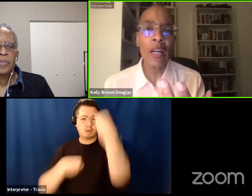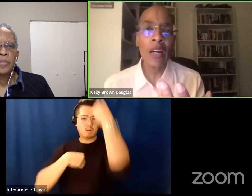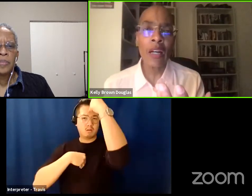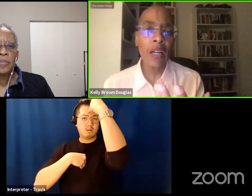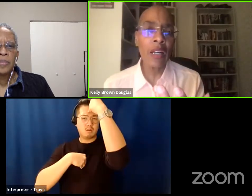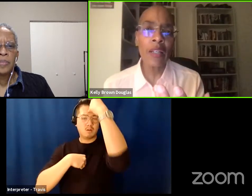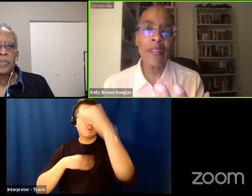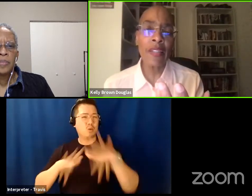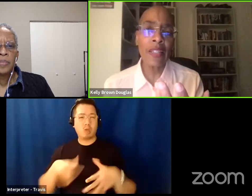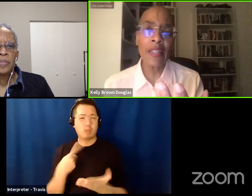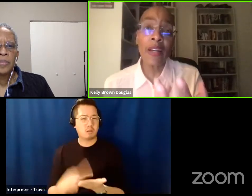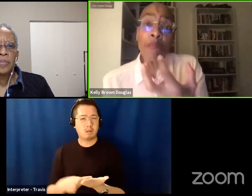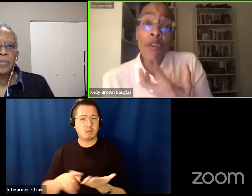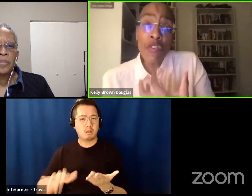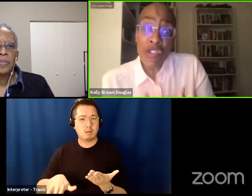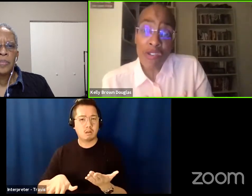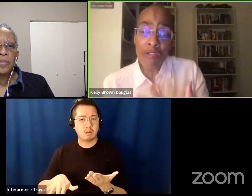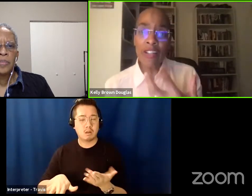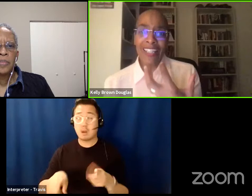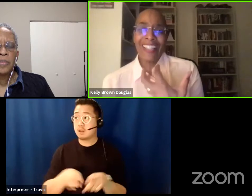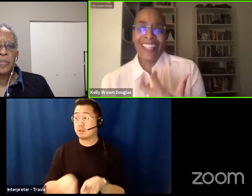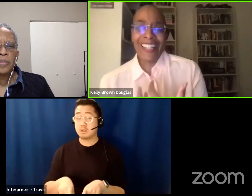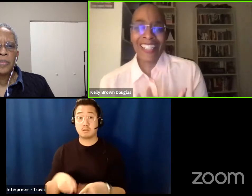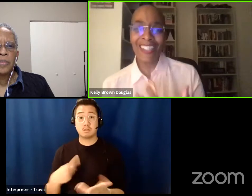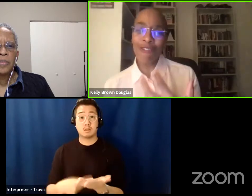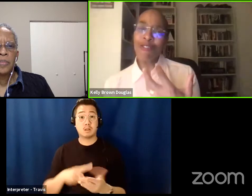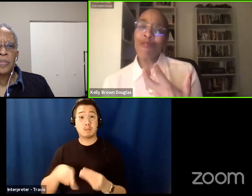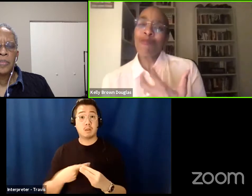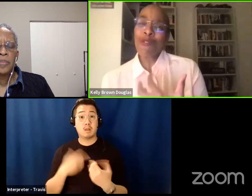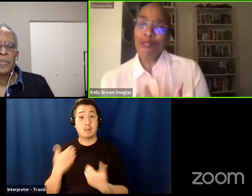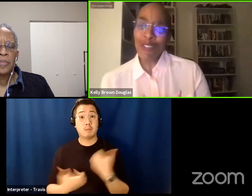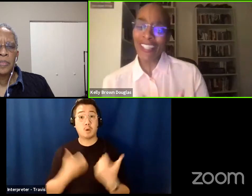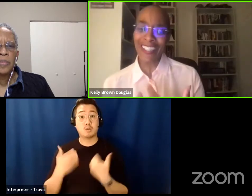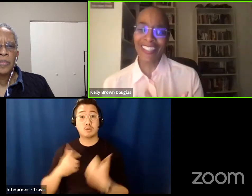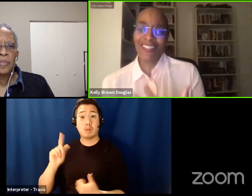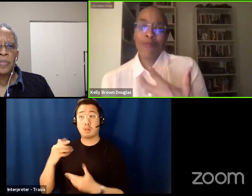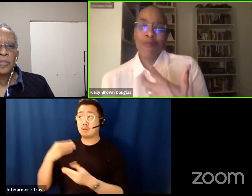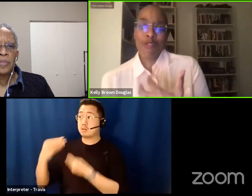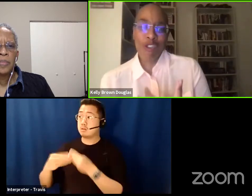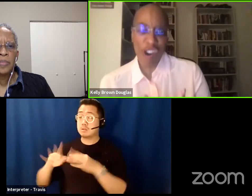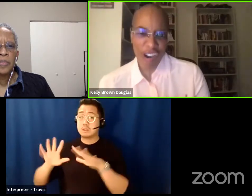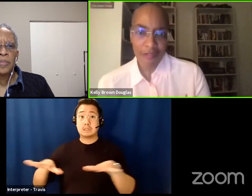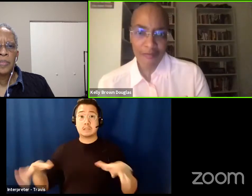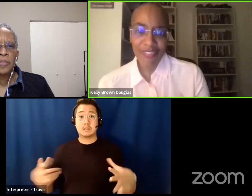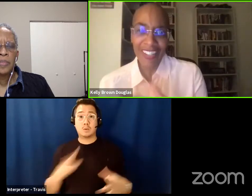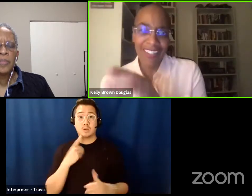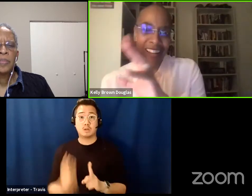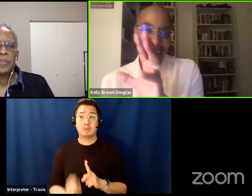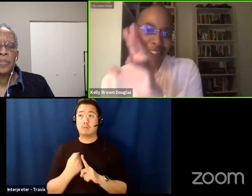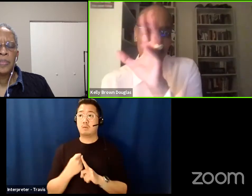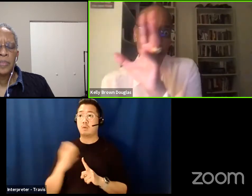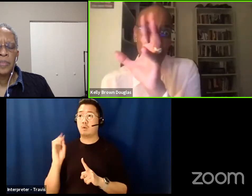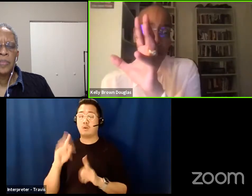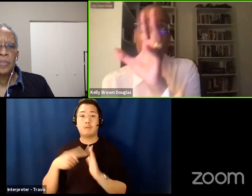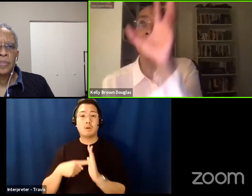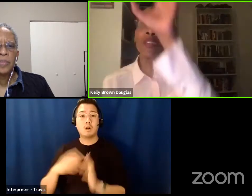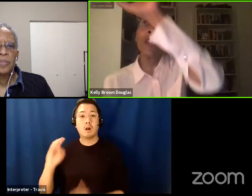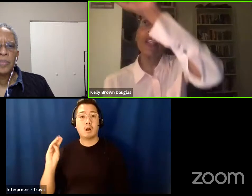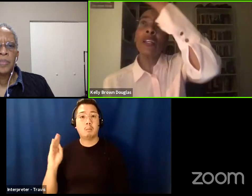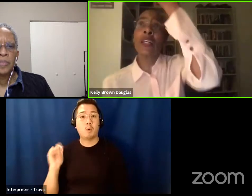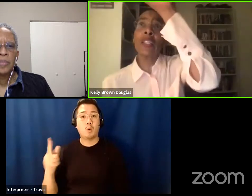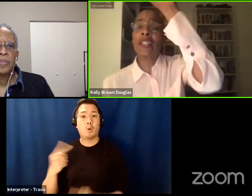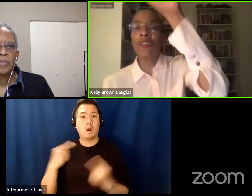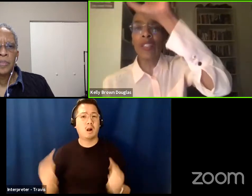about the emotional legacy or the moral legacy, the moral harm. And I like to talk about that